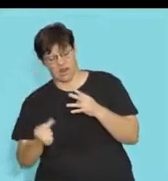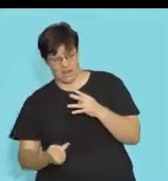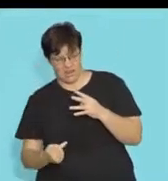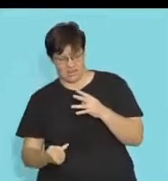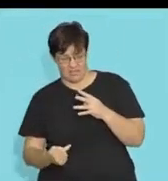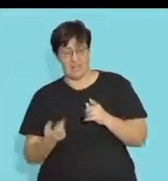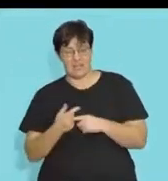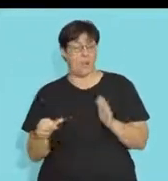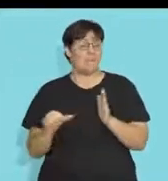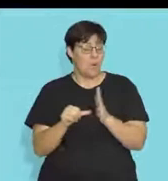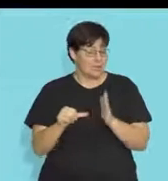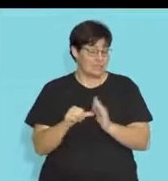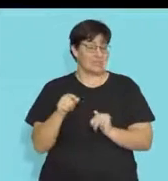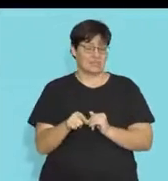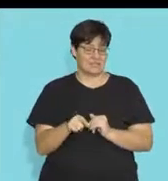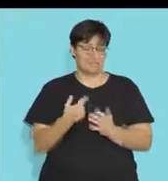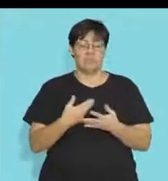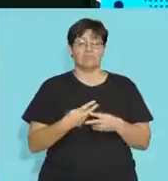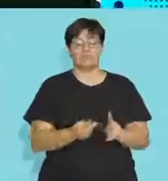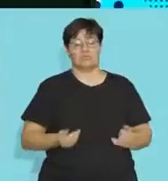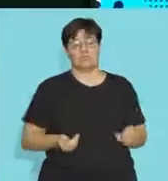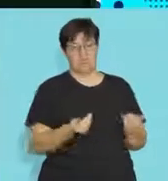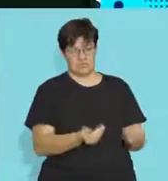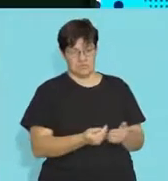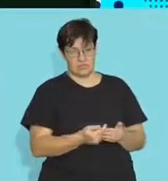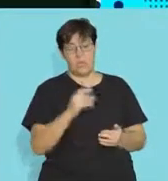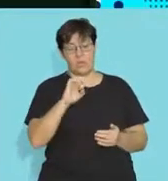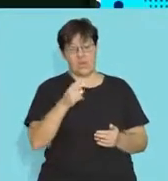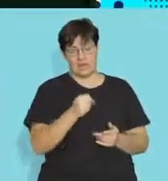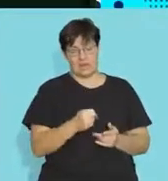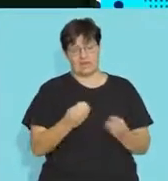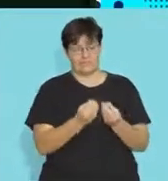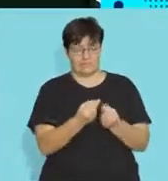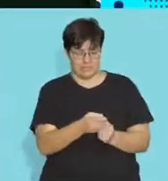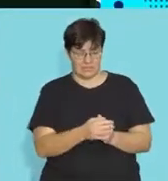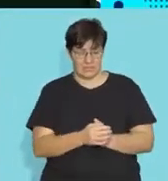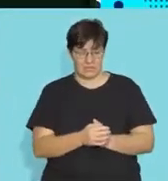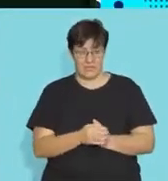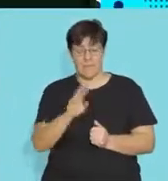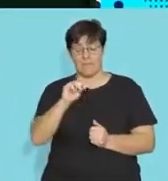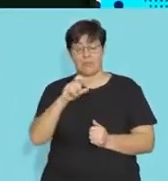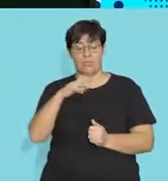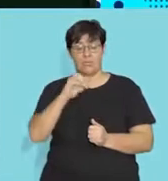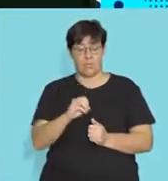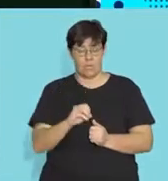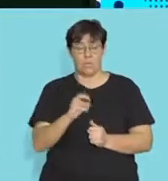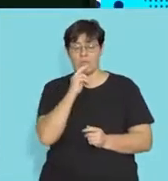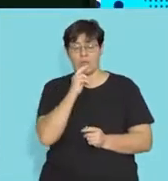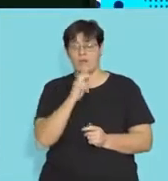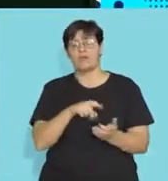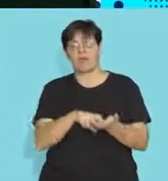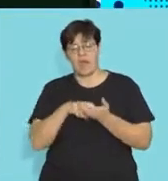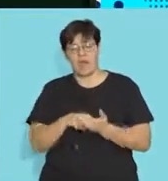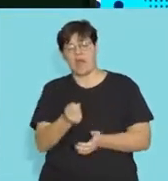are important micronutrients that are important in the production of some of our organic compounds. Again, the term micro referring